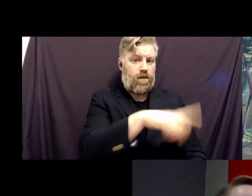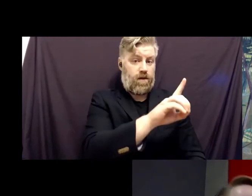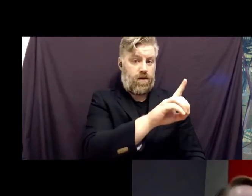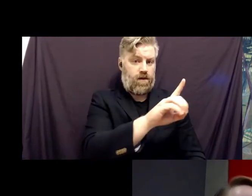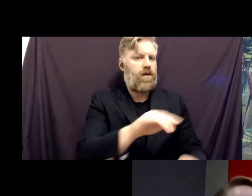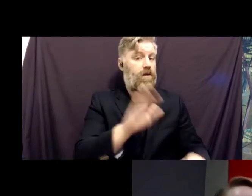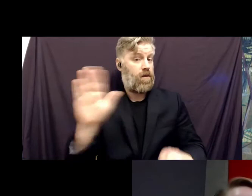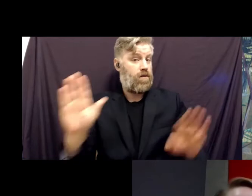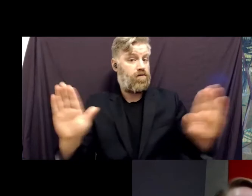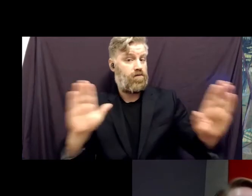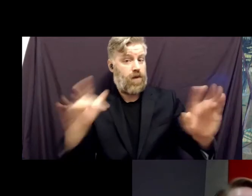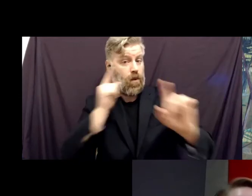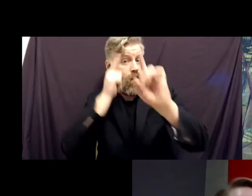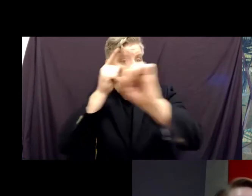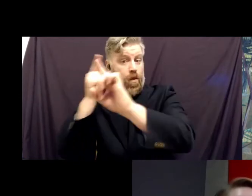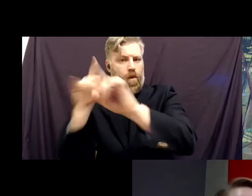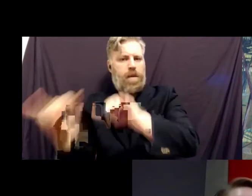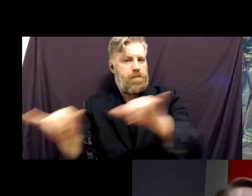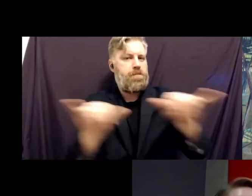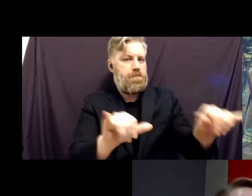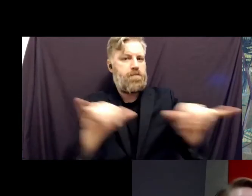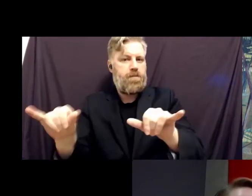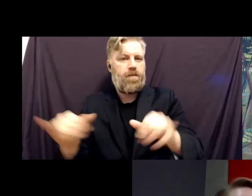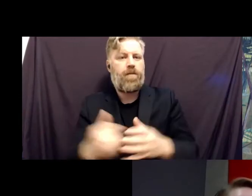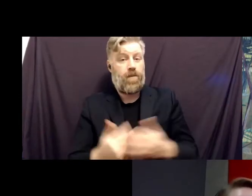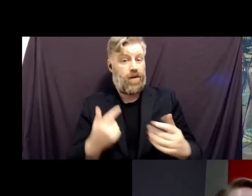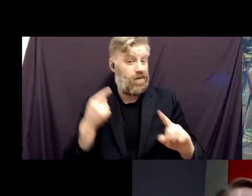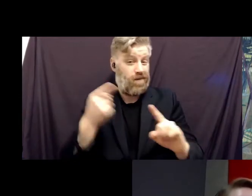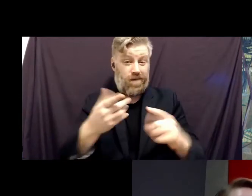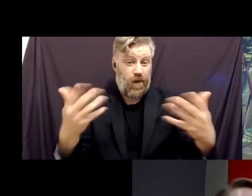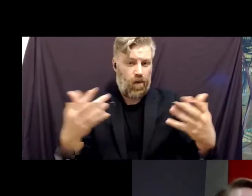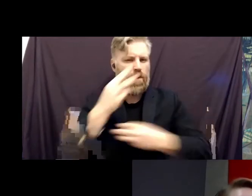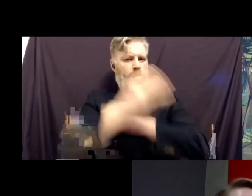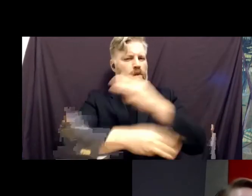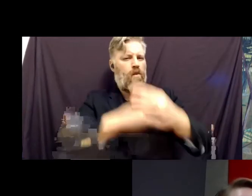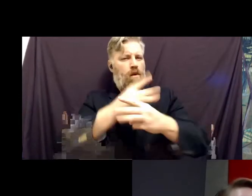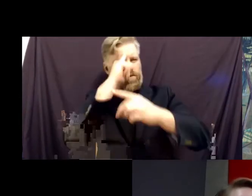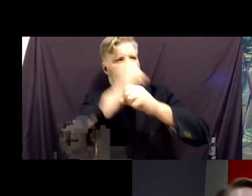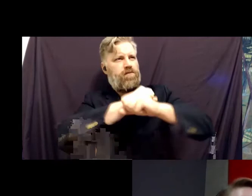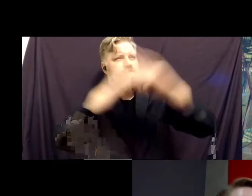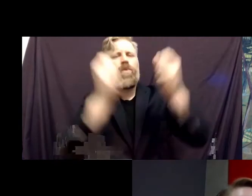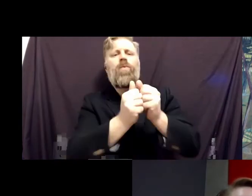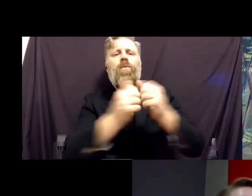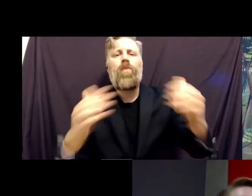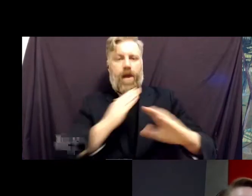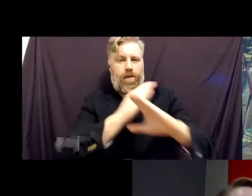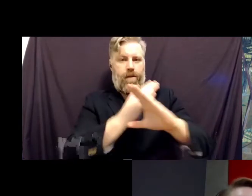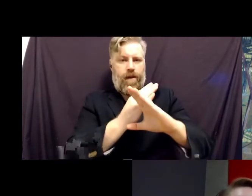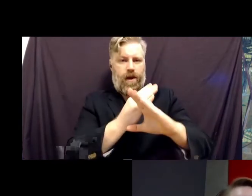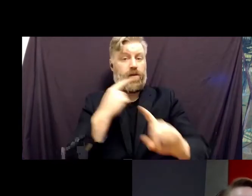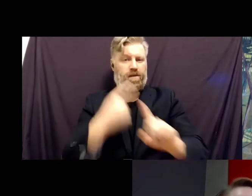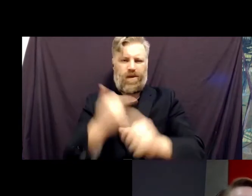common goals, and that are a world without barriers and to leave nobody behind.